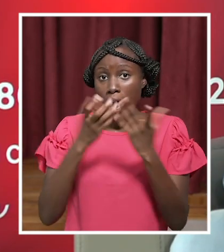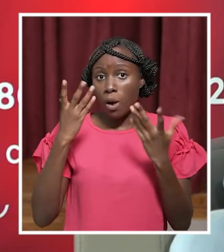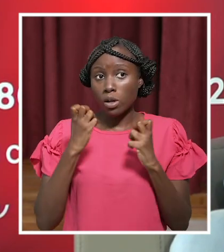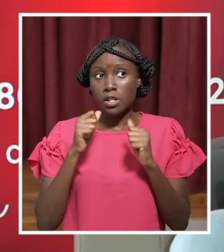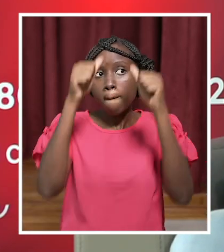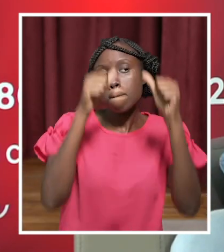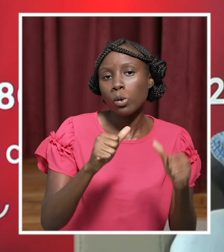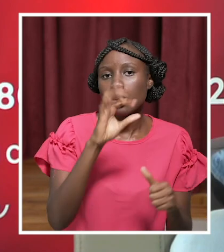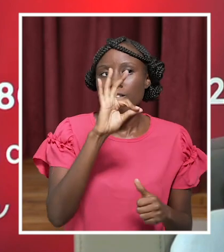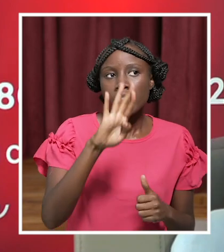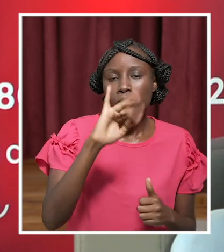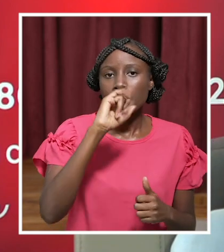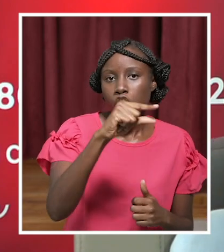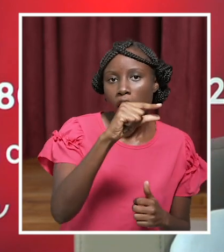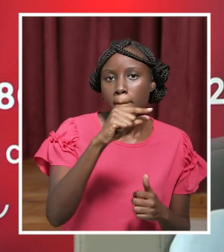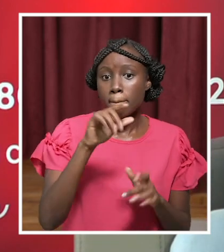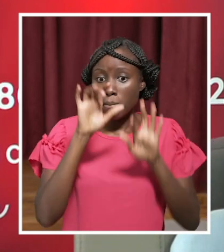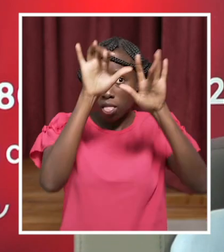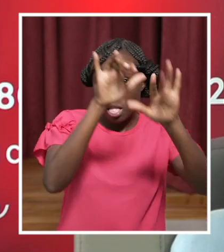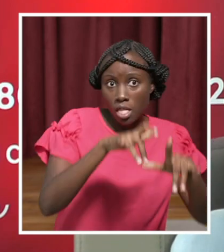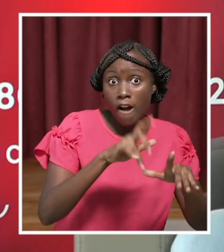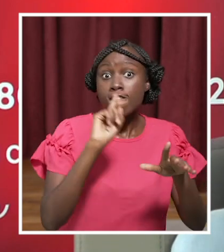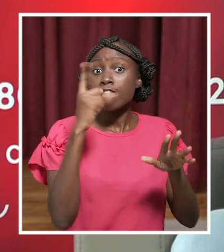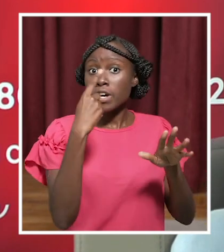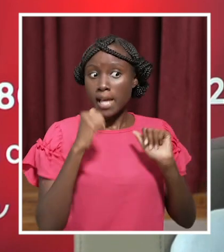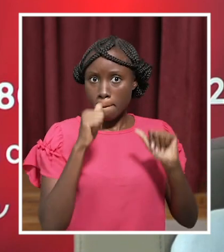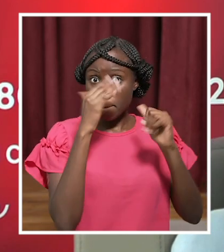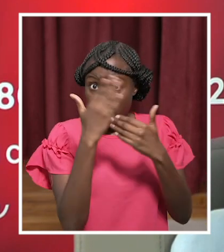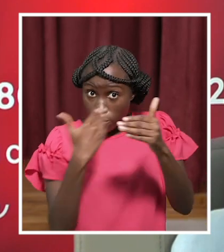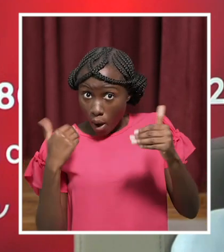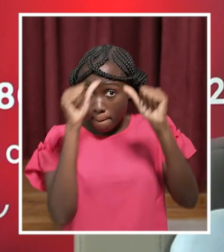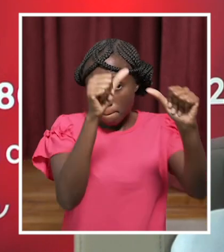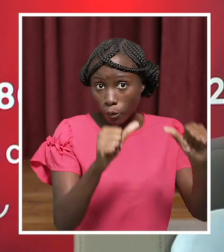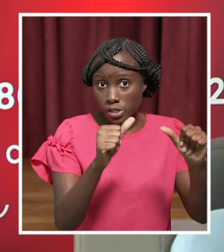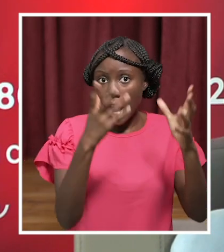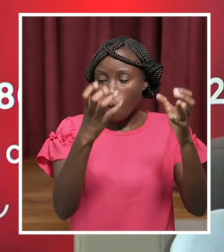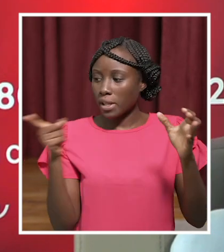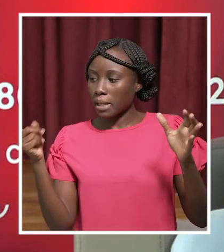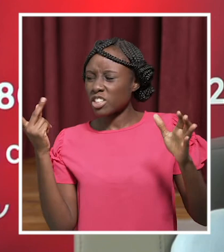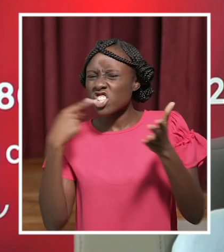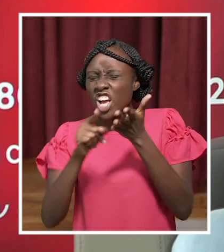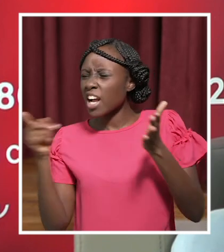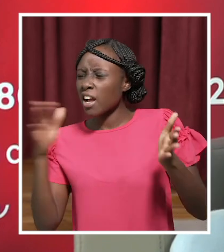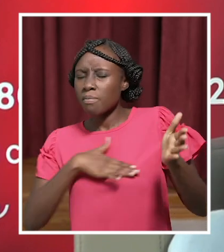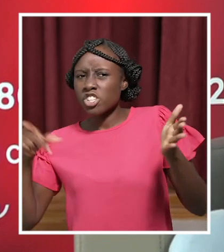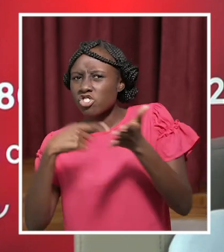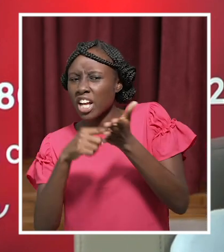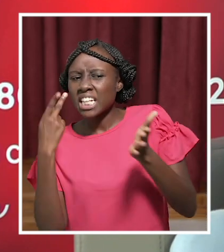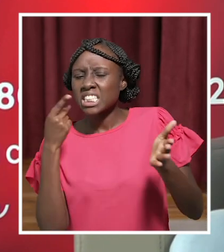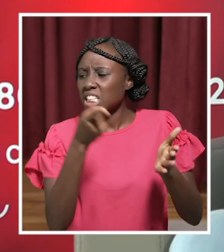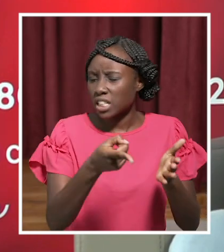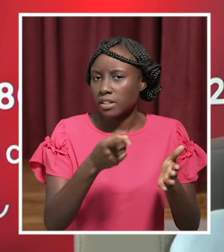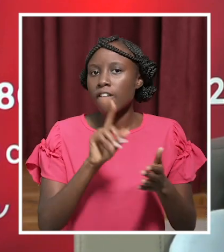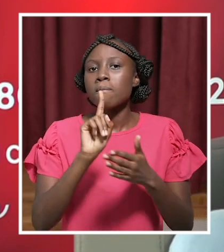communicate in a mass market or a proposal, I need to ensure that somebody else, even though the computer might look at it, I need somebody else to look